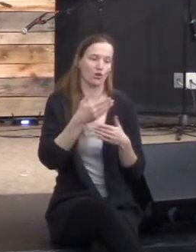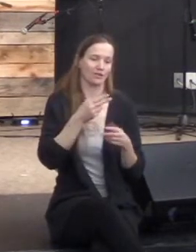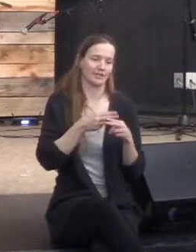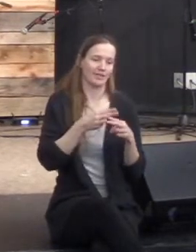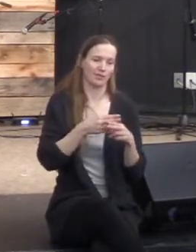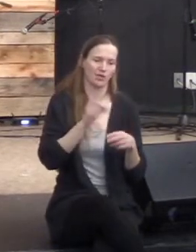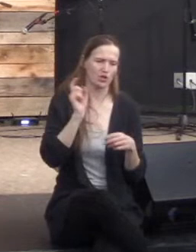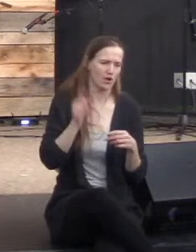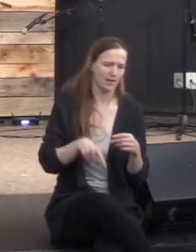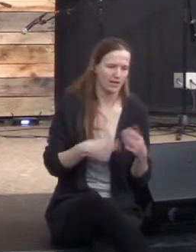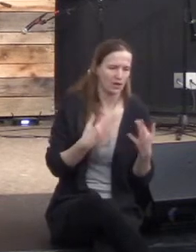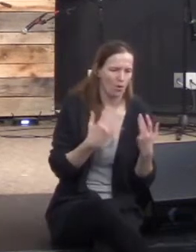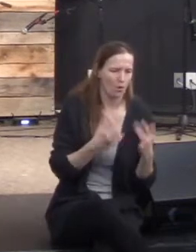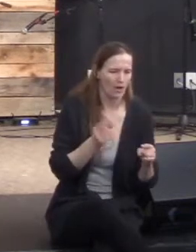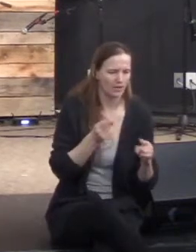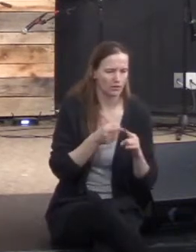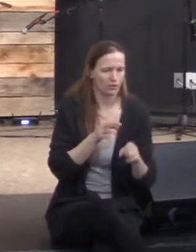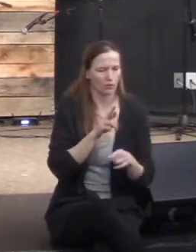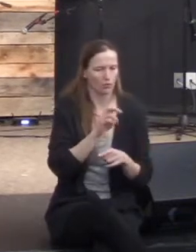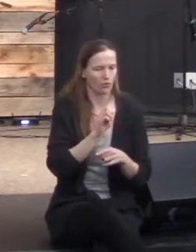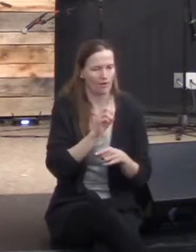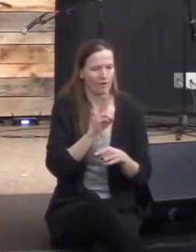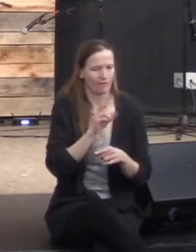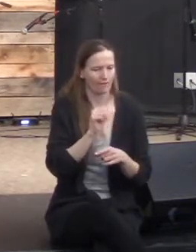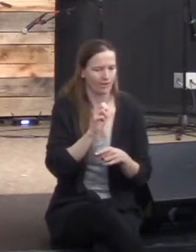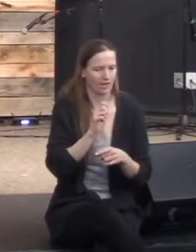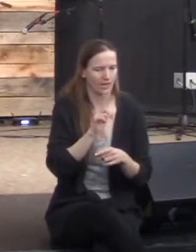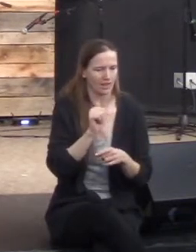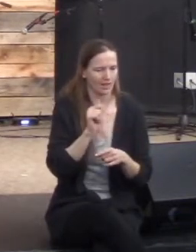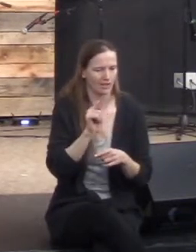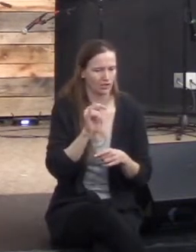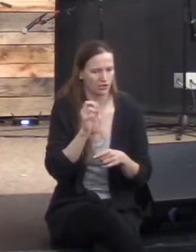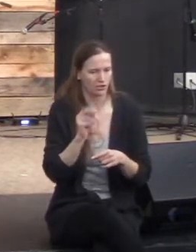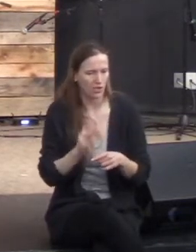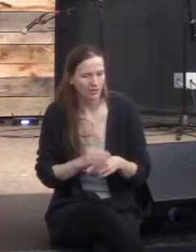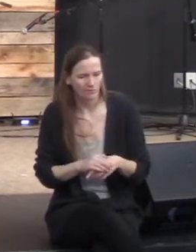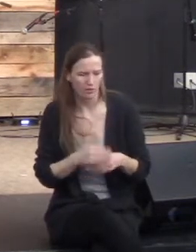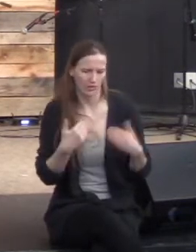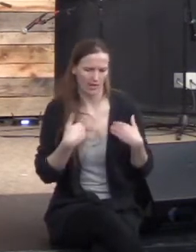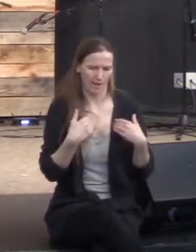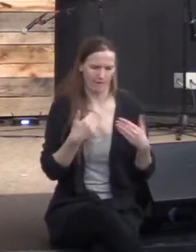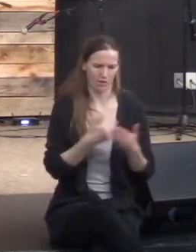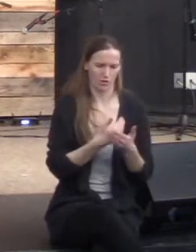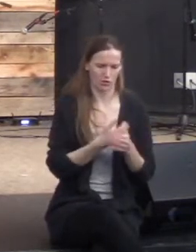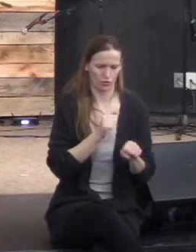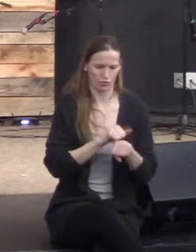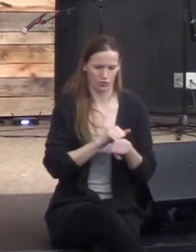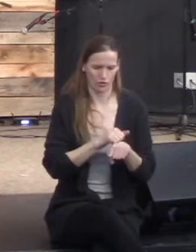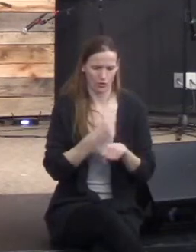stone thing that are going to hand out everyone. And then they gave them a new stone and it had a name on them that was known only to them. Ooh.